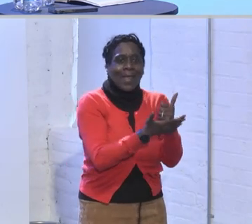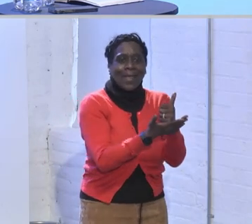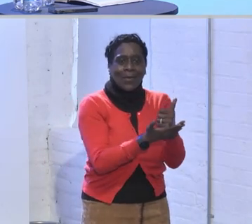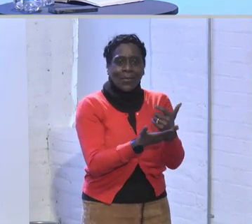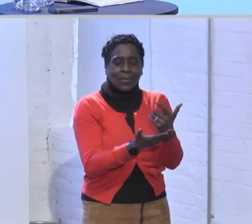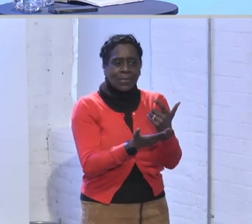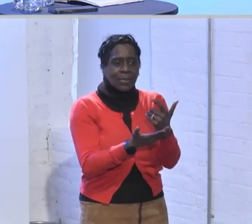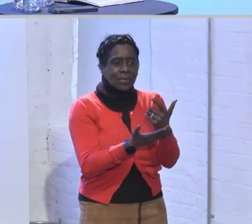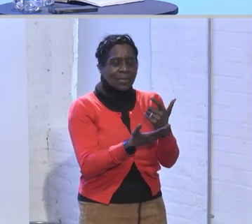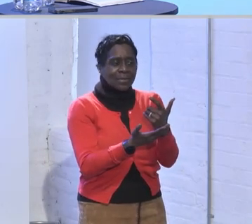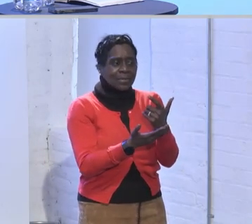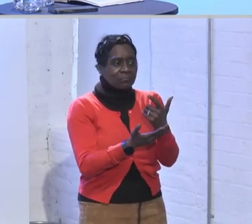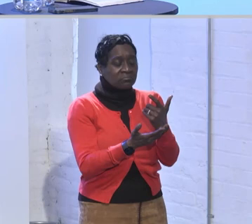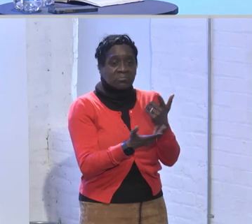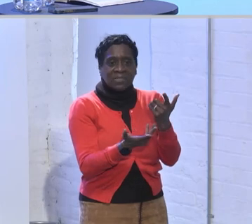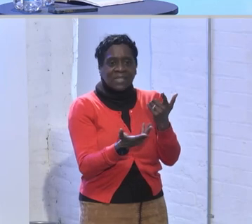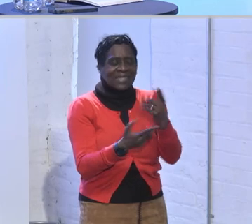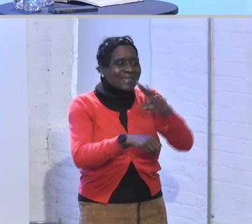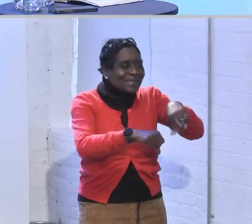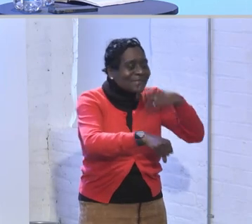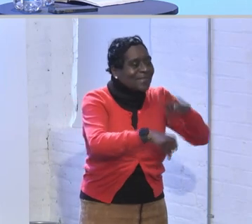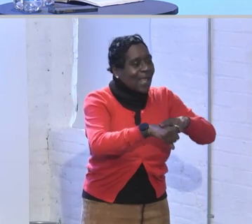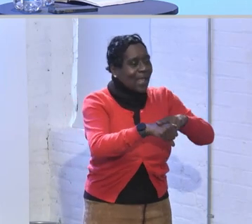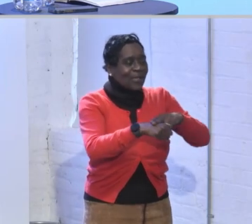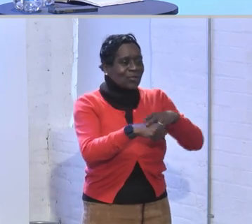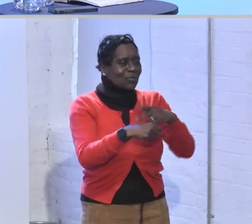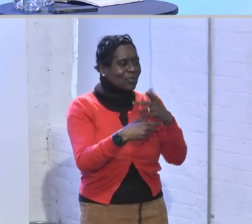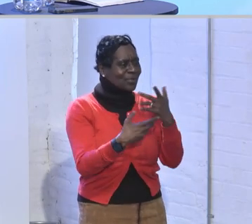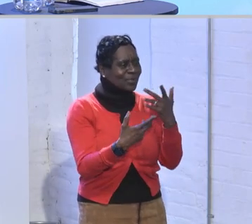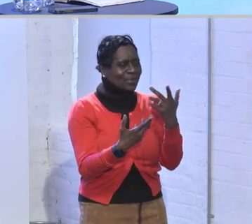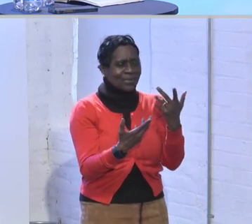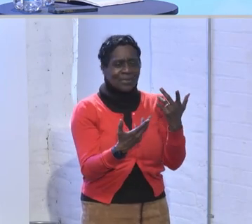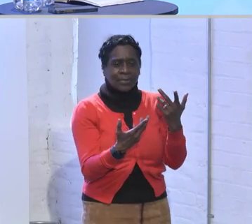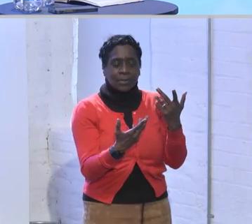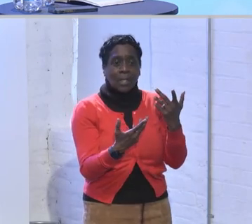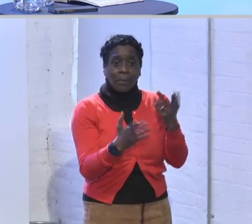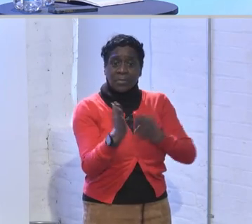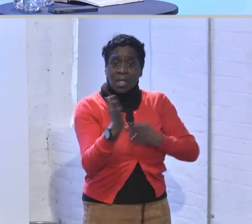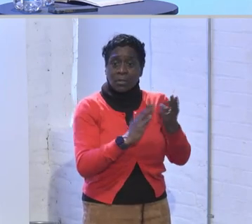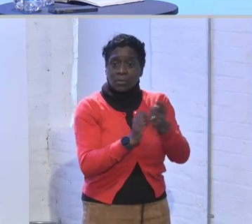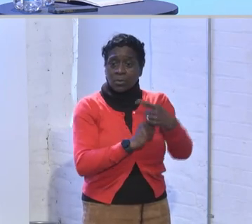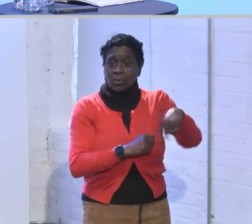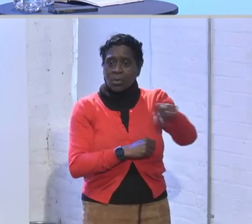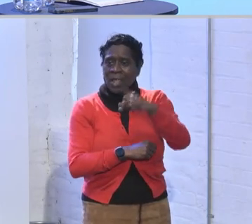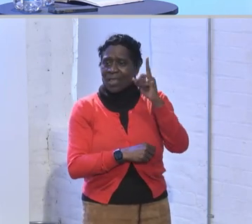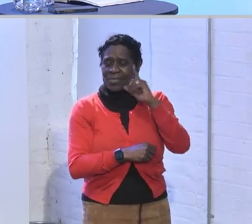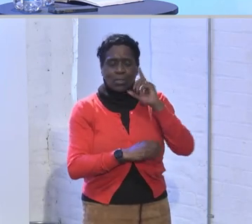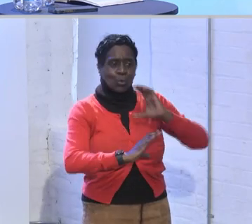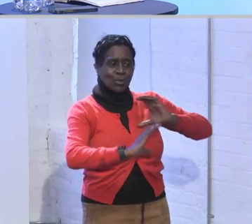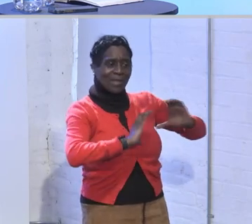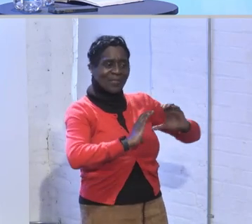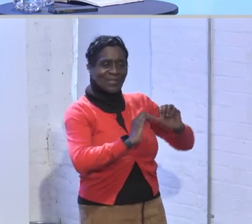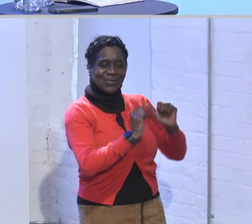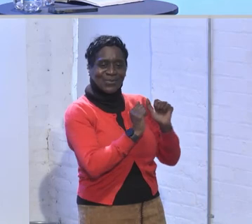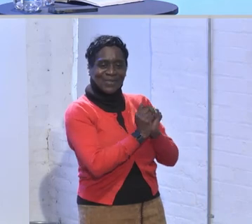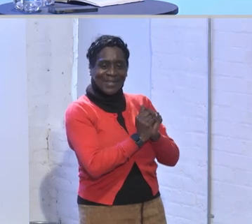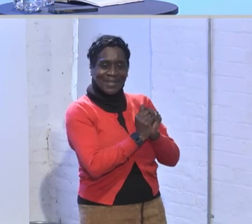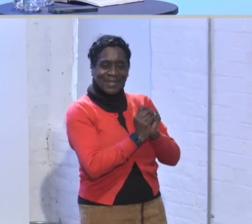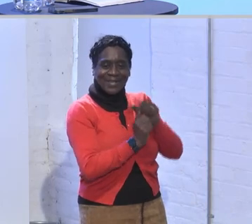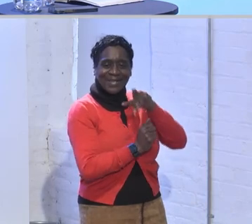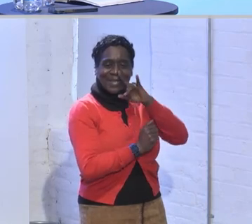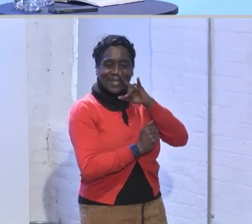It's spontaneous, it's natural, it's organic. And I'm going to be honest with you. I think those conversations go a lot